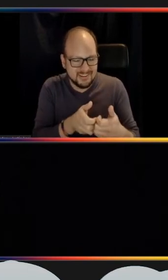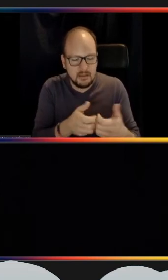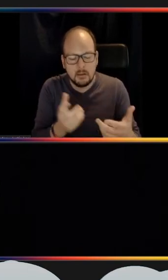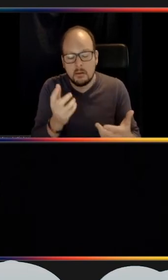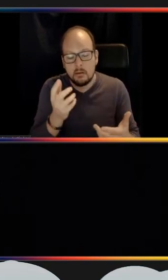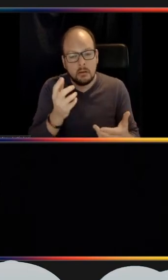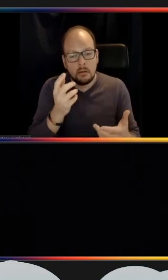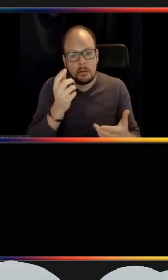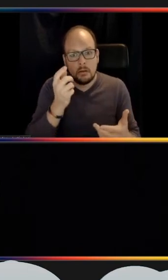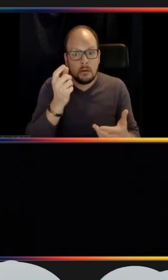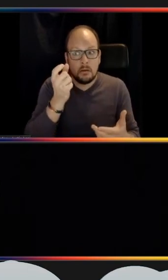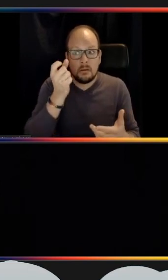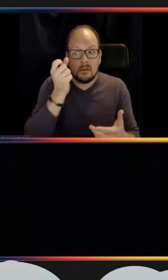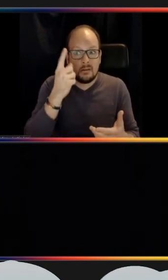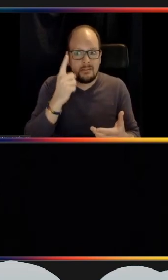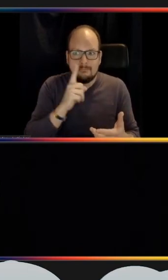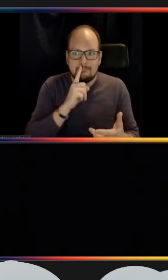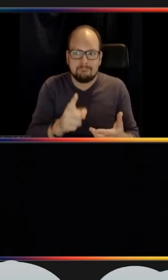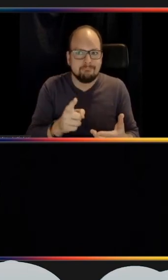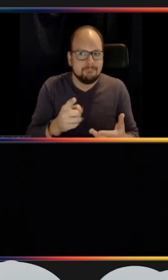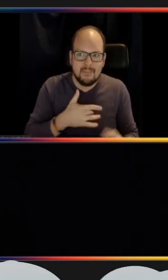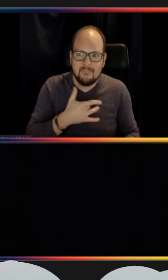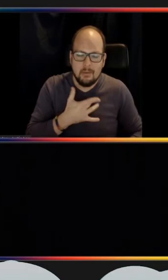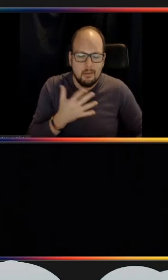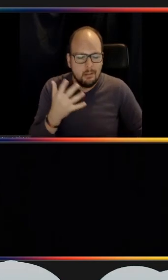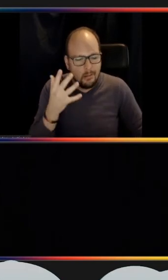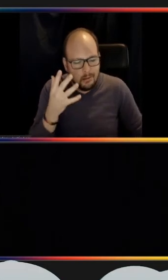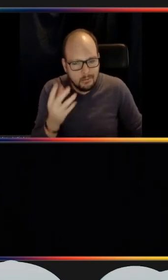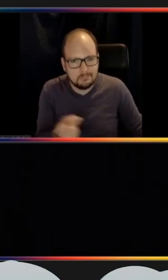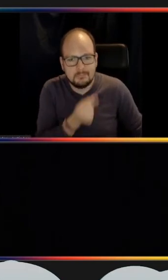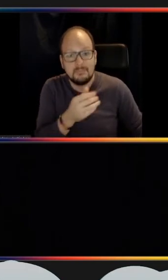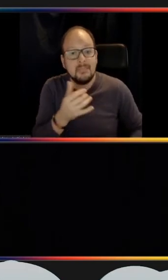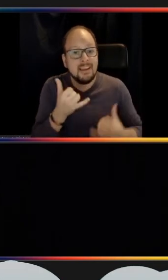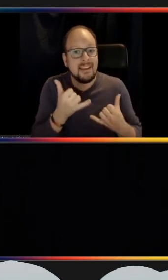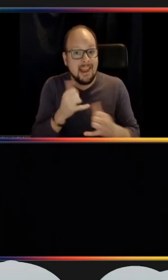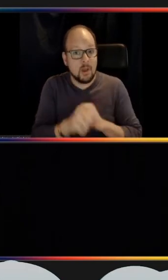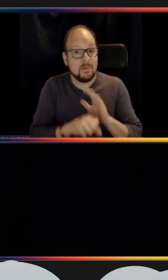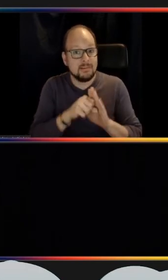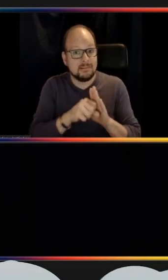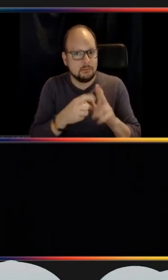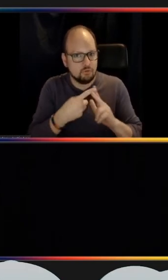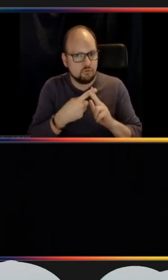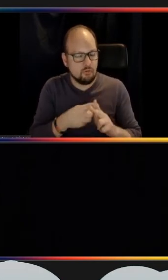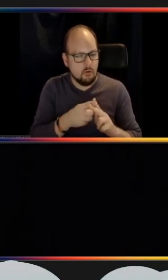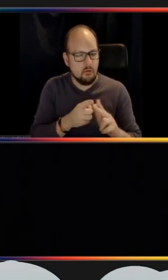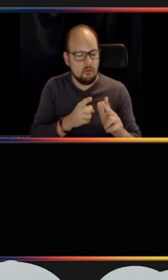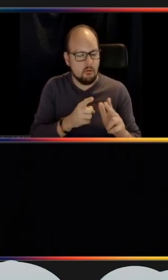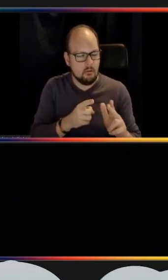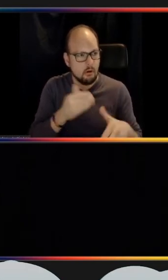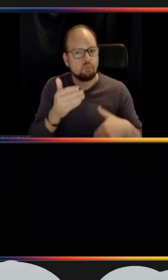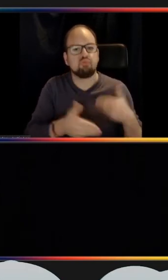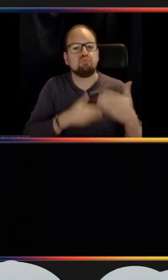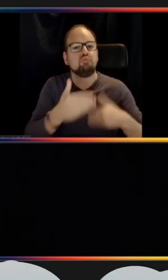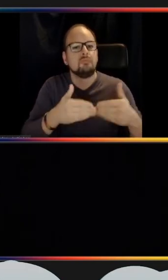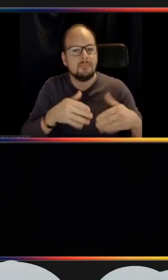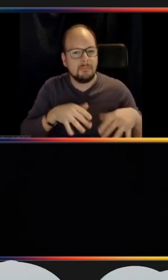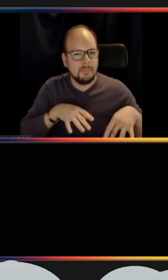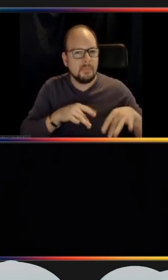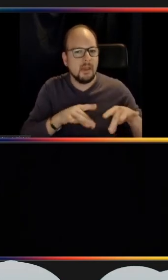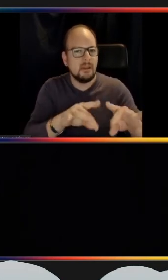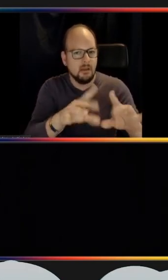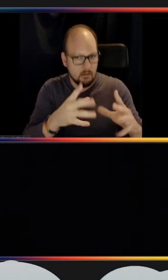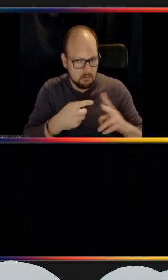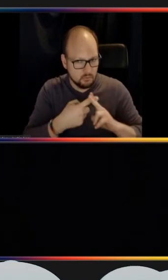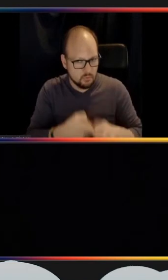It's so kind of unfortunate because I feel like this season is when we really actually started to come into our own. I think we never